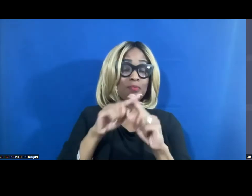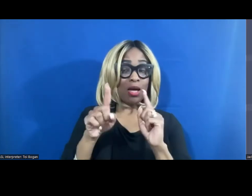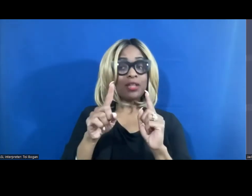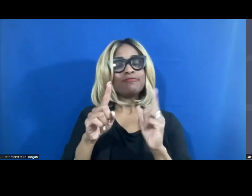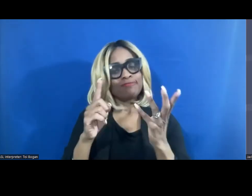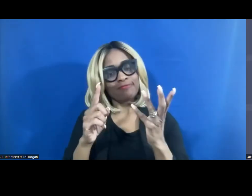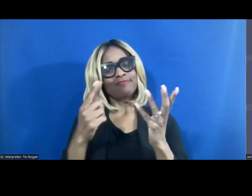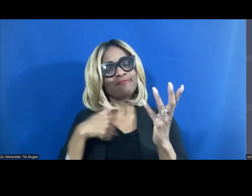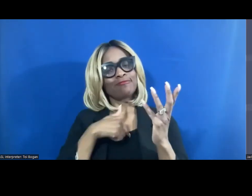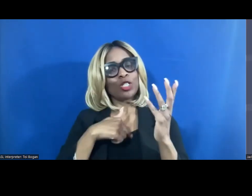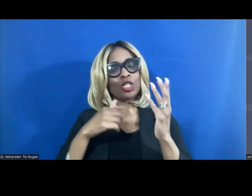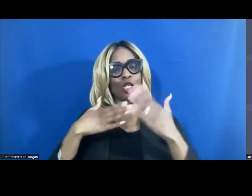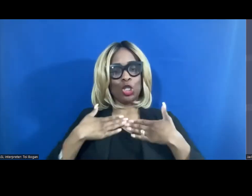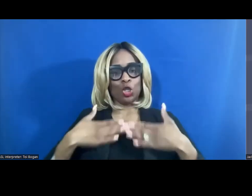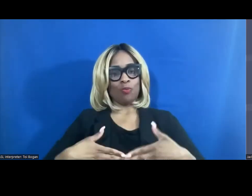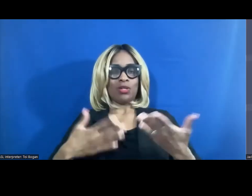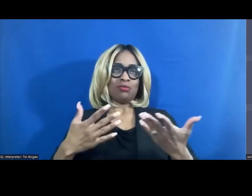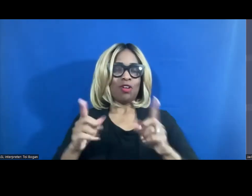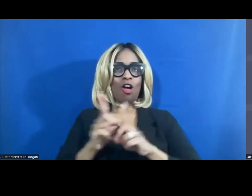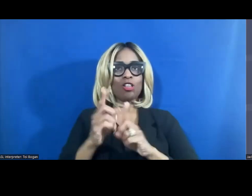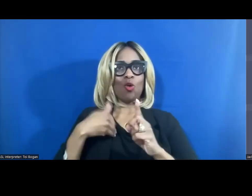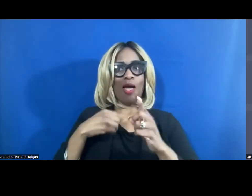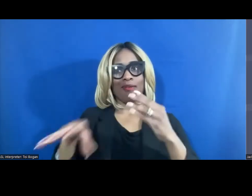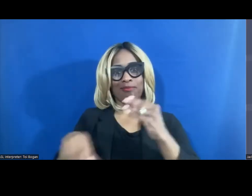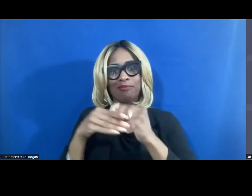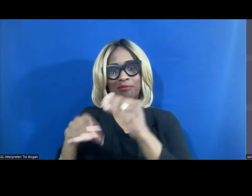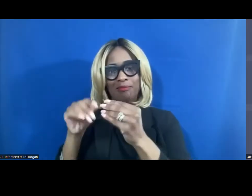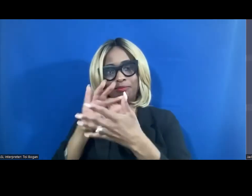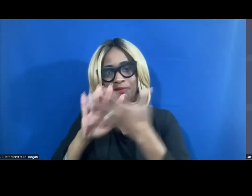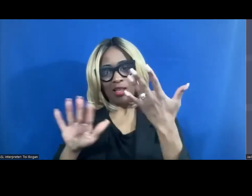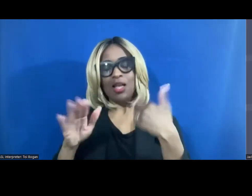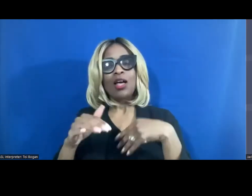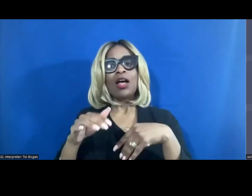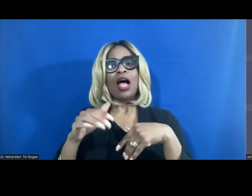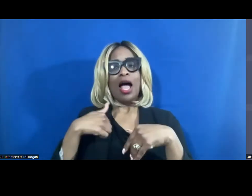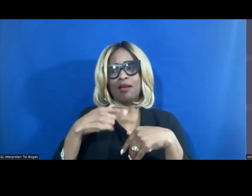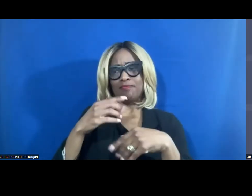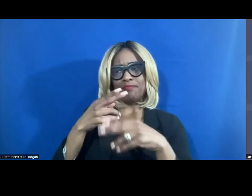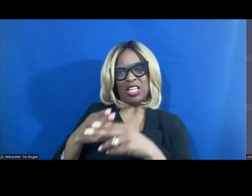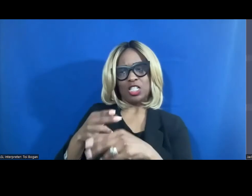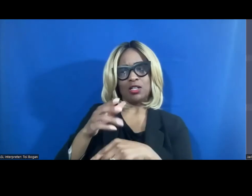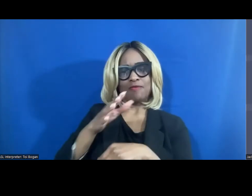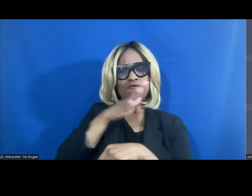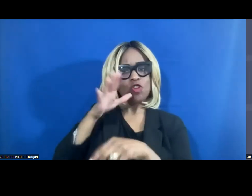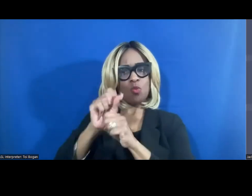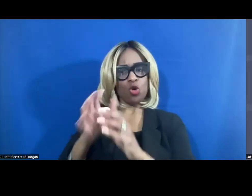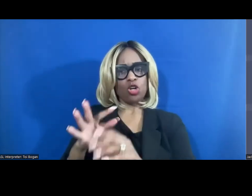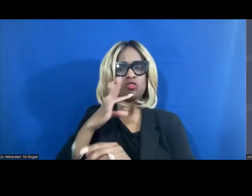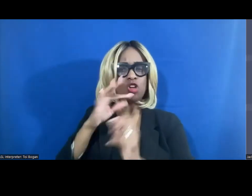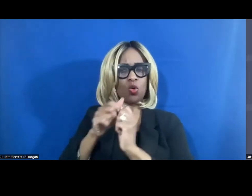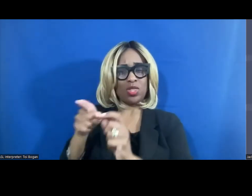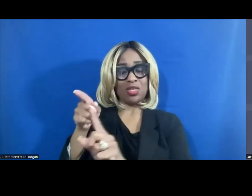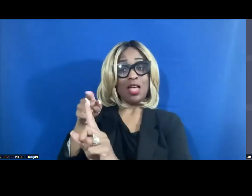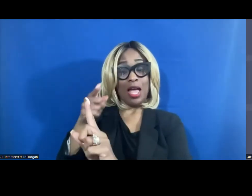with, other things. I mentioned the farm worker that I spoke with before the pandemic, which I did confirm with